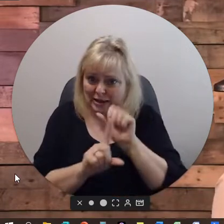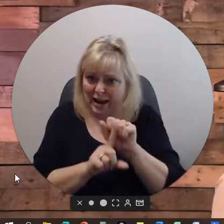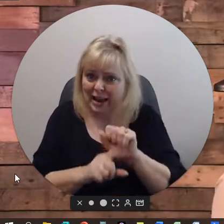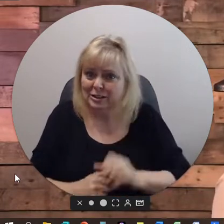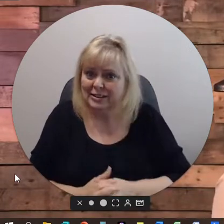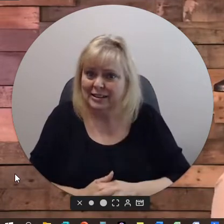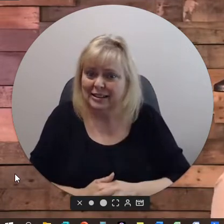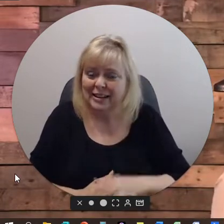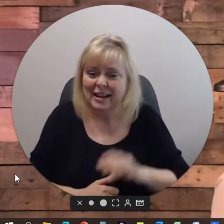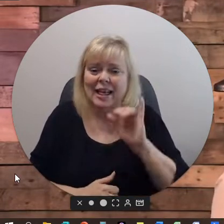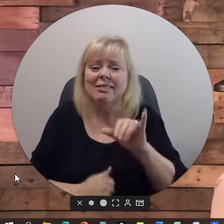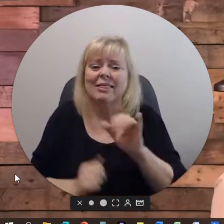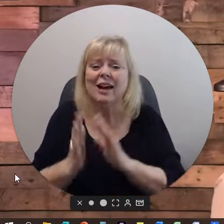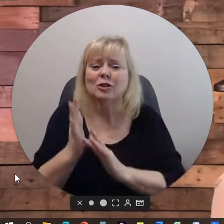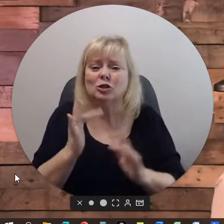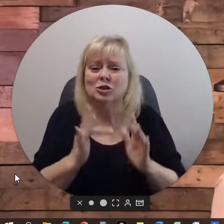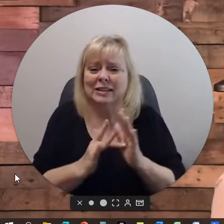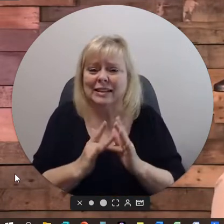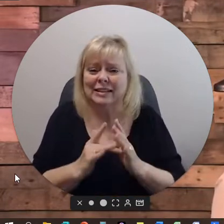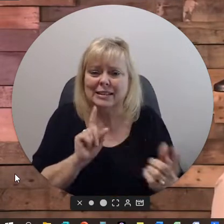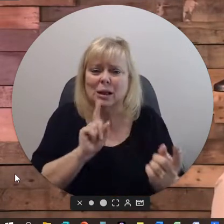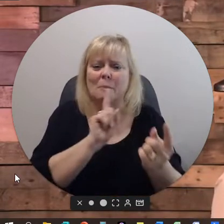Jesus meeting with Thomas